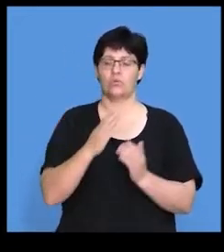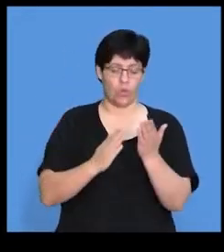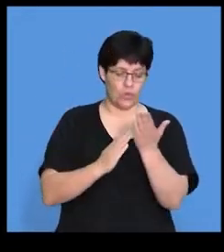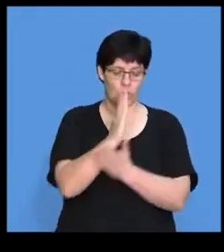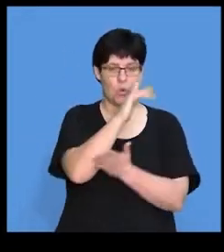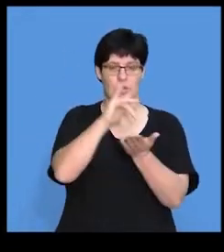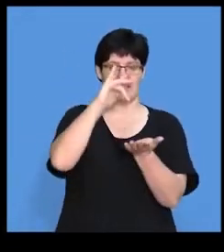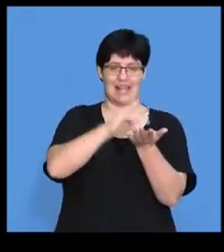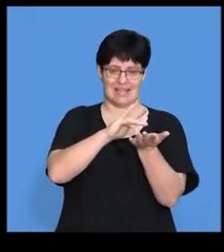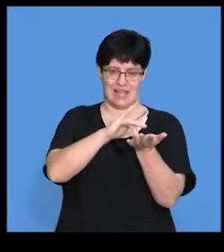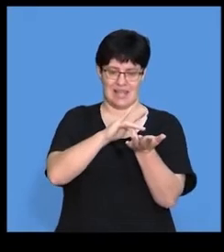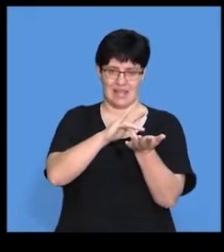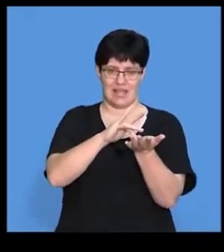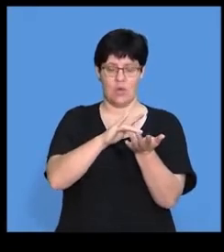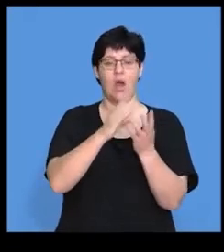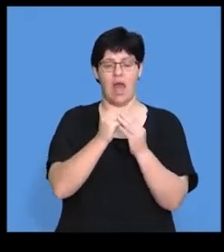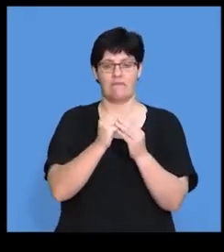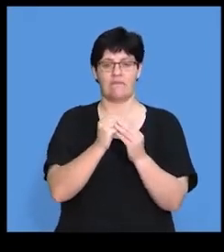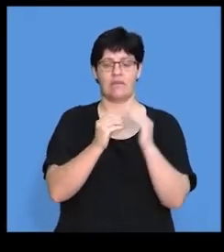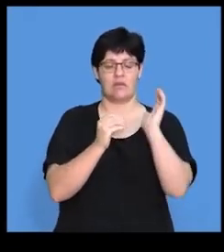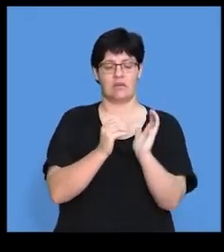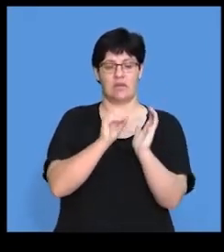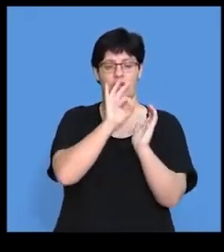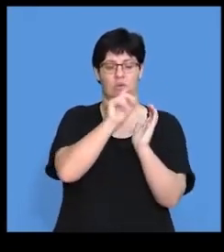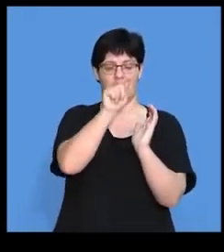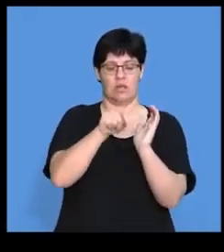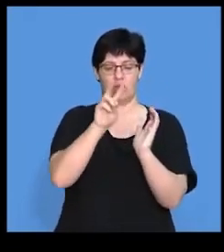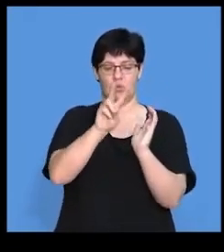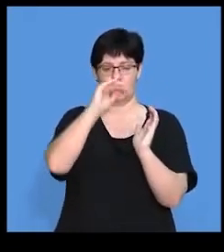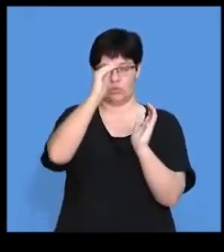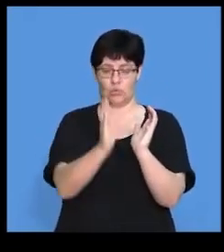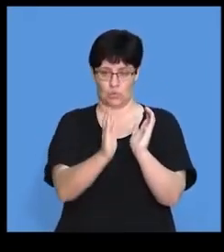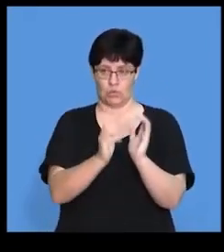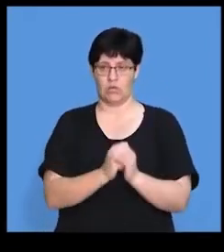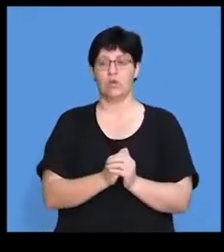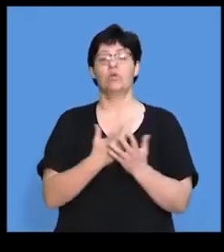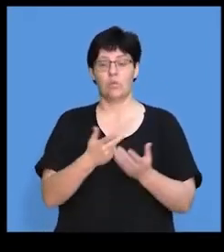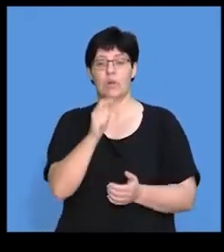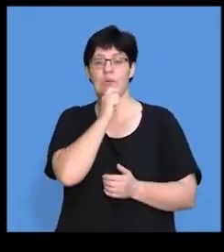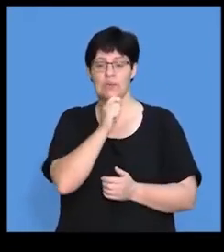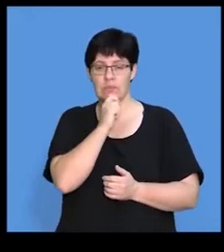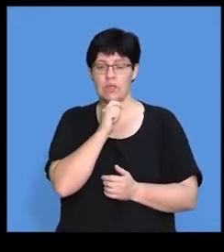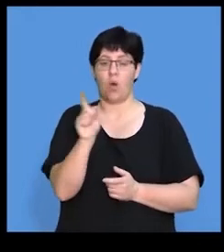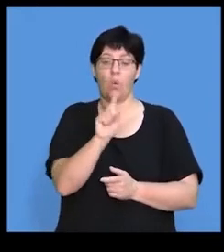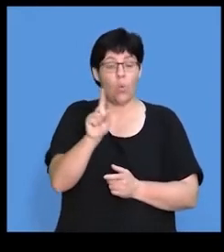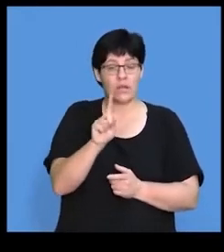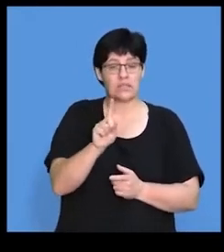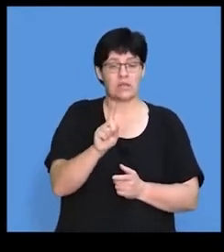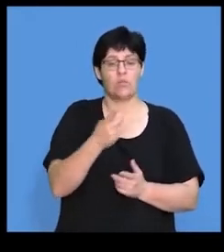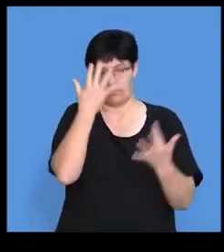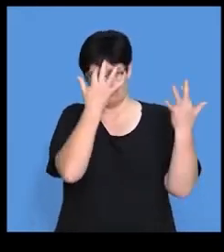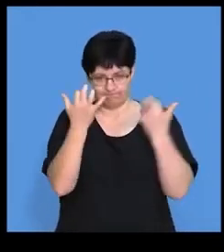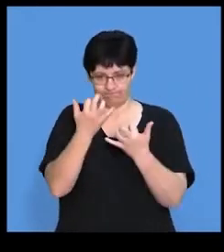of the circle, which has the coordinates 3, 2. So that's really important. We're going to use what we figured out in